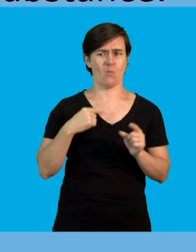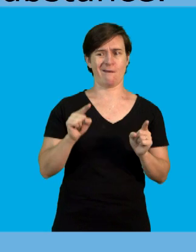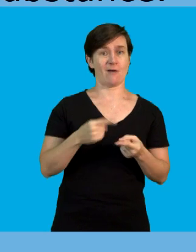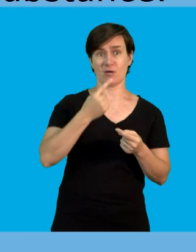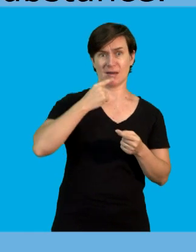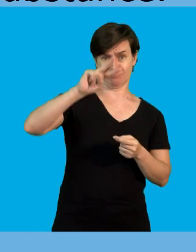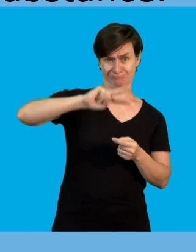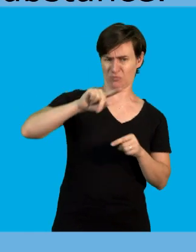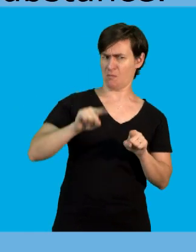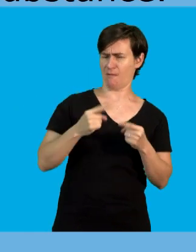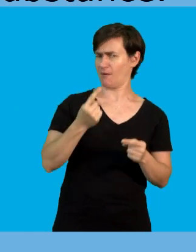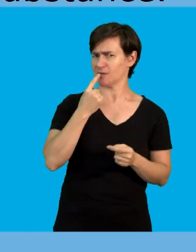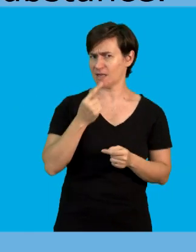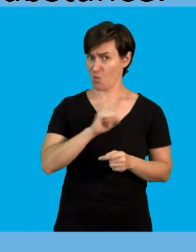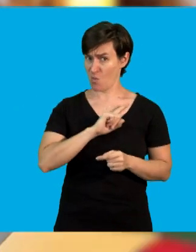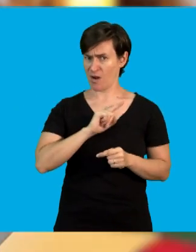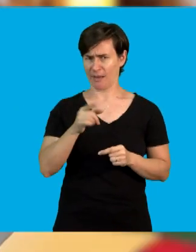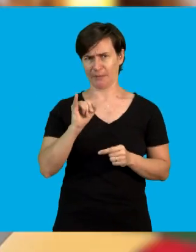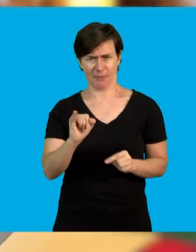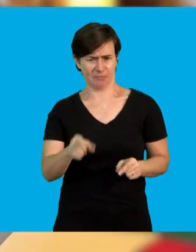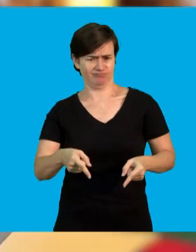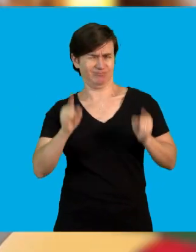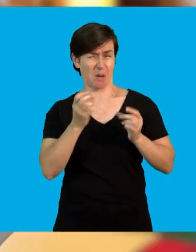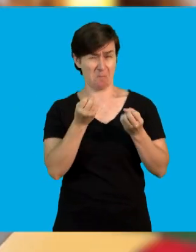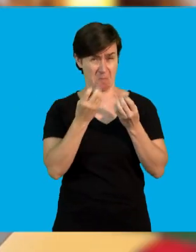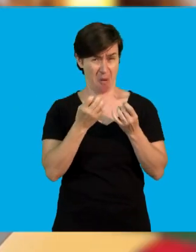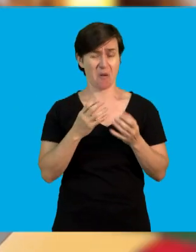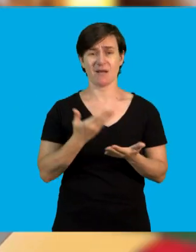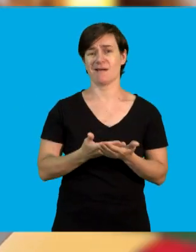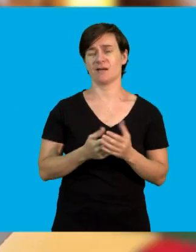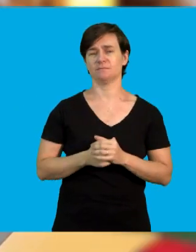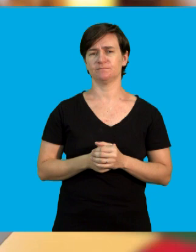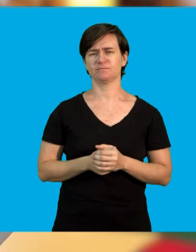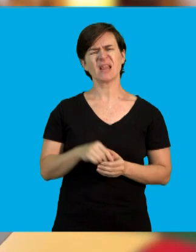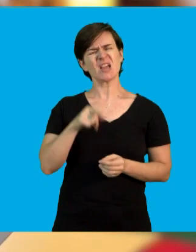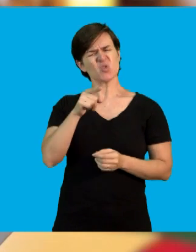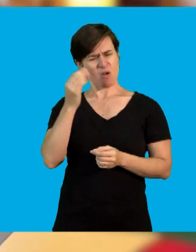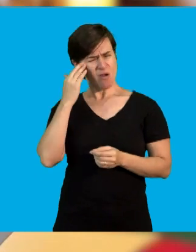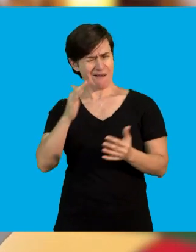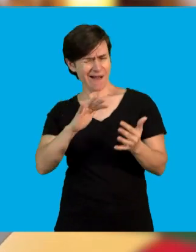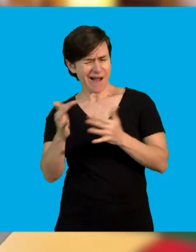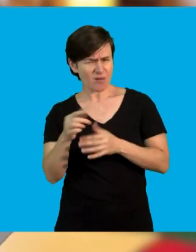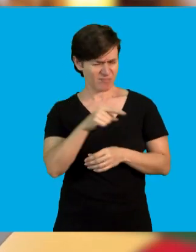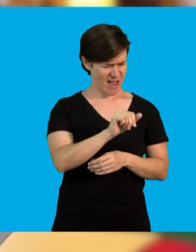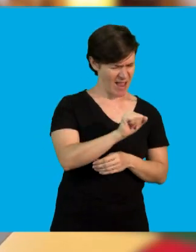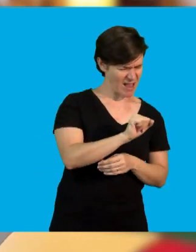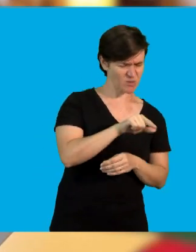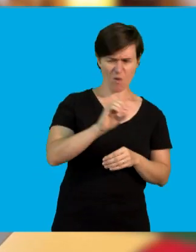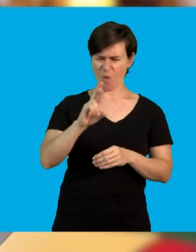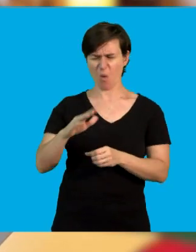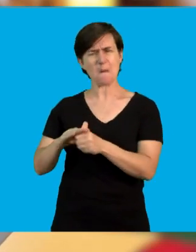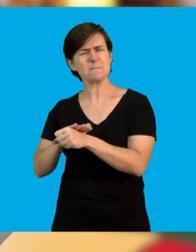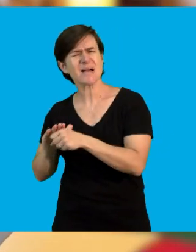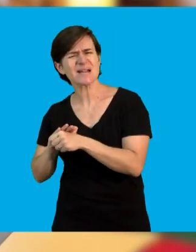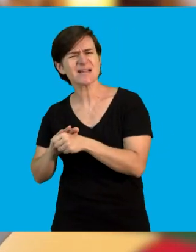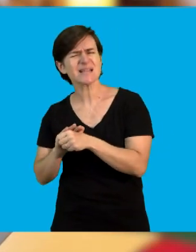not going to taste any of those two substances because they are highly corrosive. For you to know if whether something is an acid or a base, we use